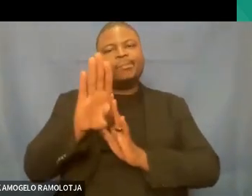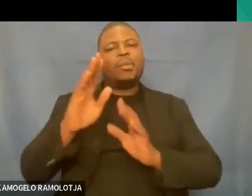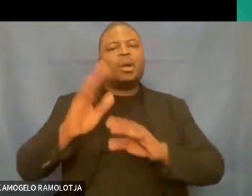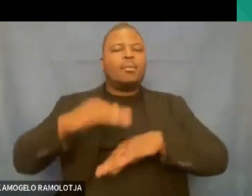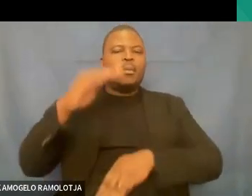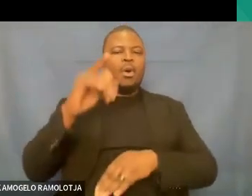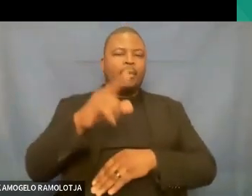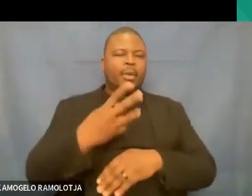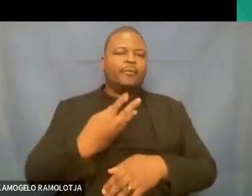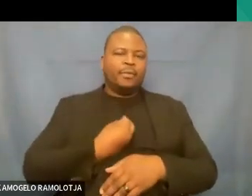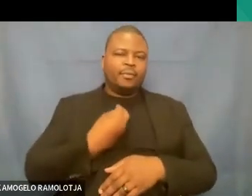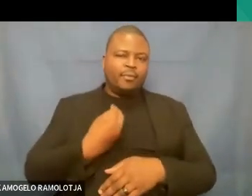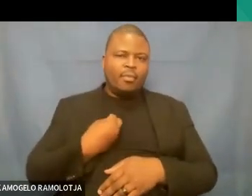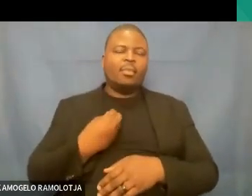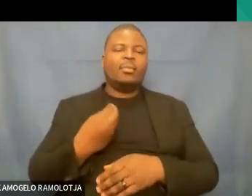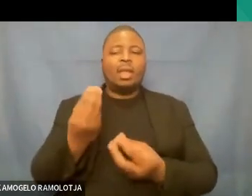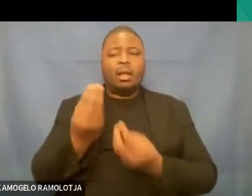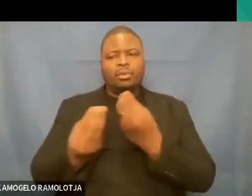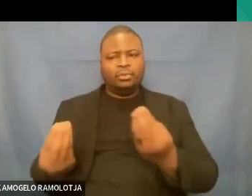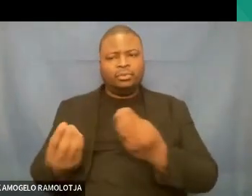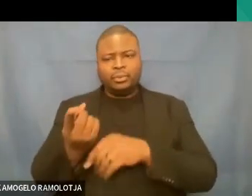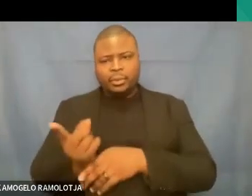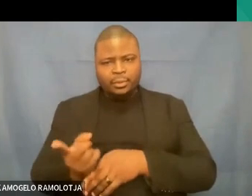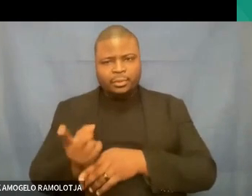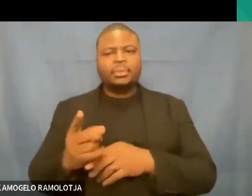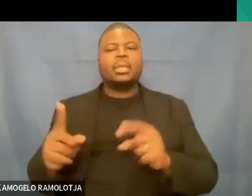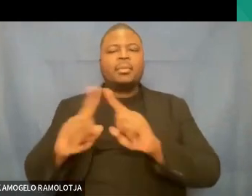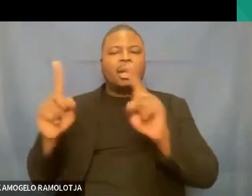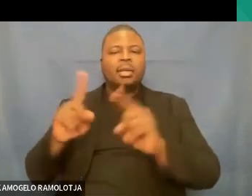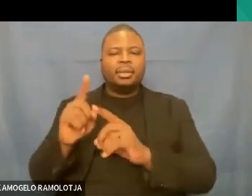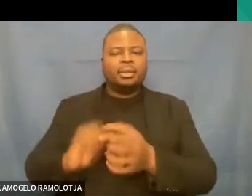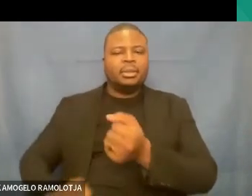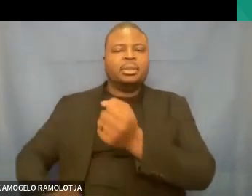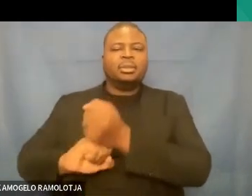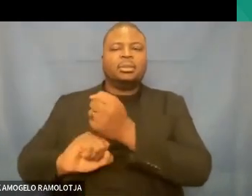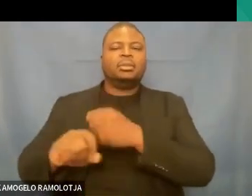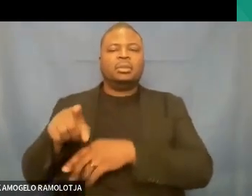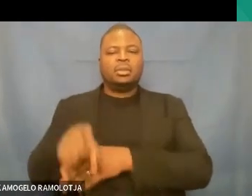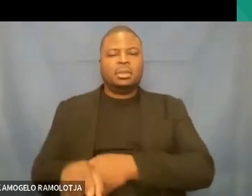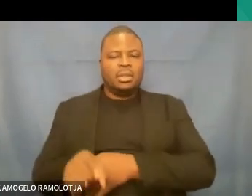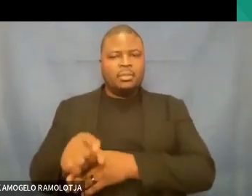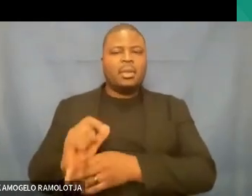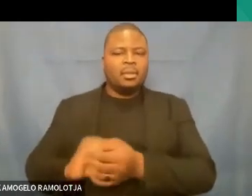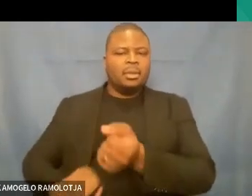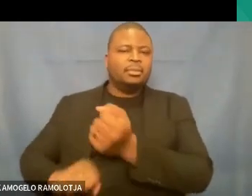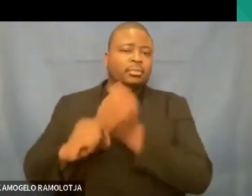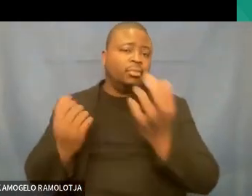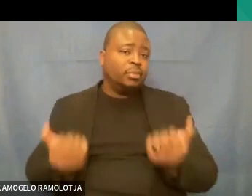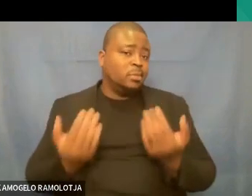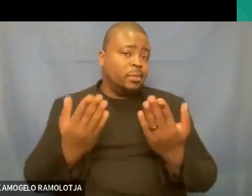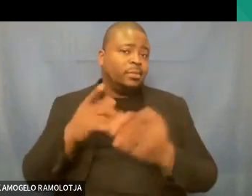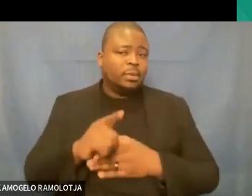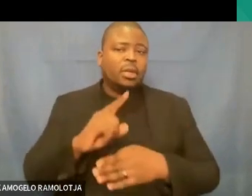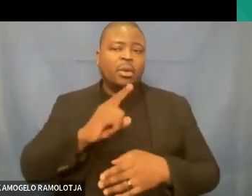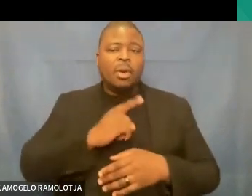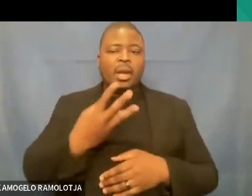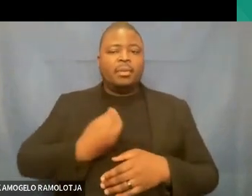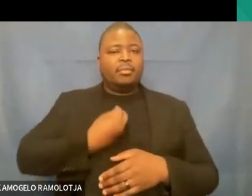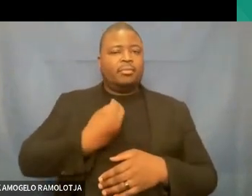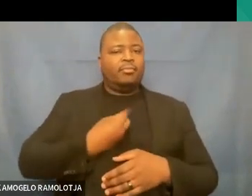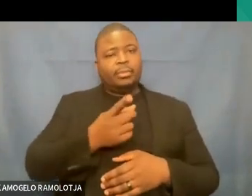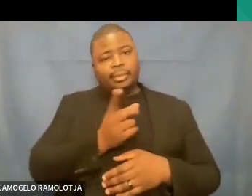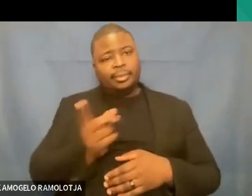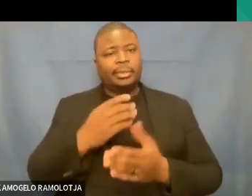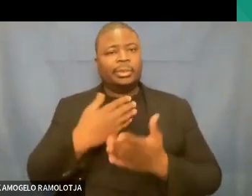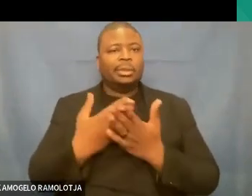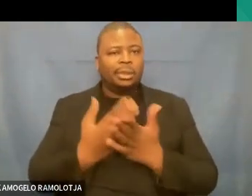minors. And so they explicitly support adolescent-friendly harm reduction services where young people are able to access services, or